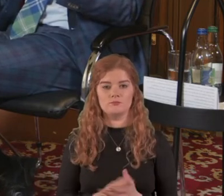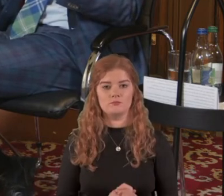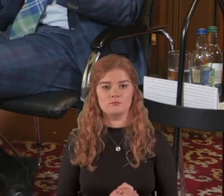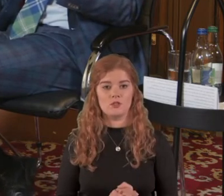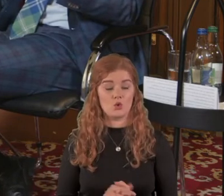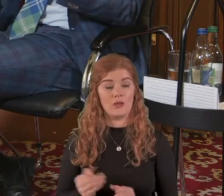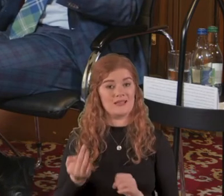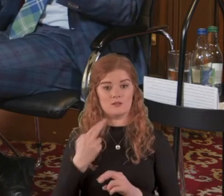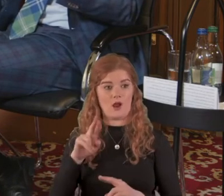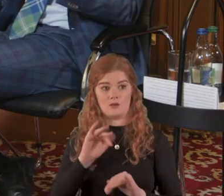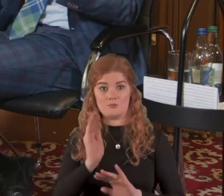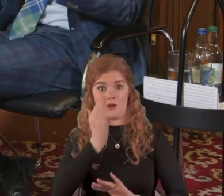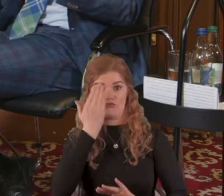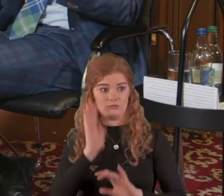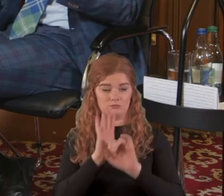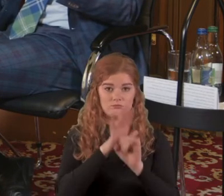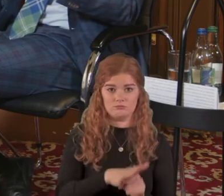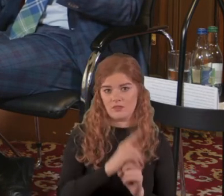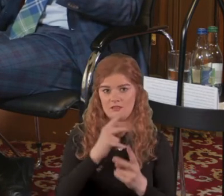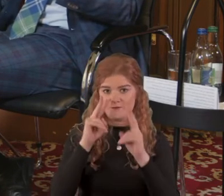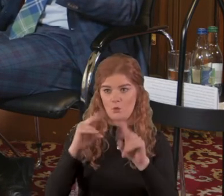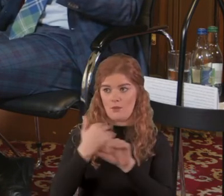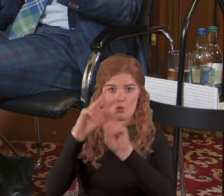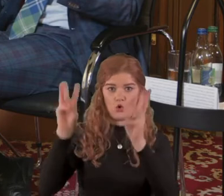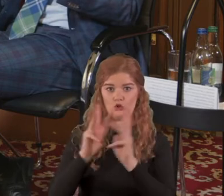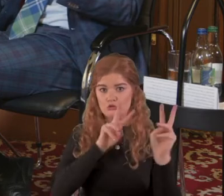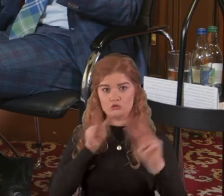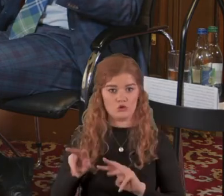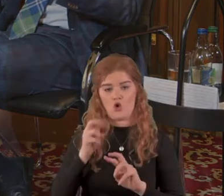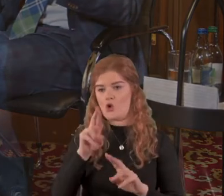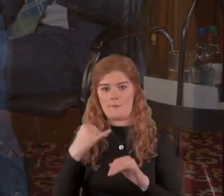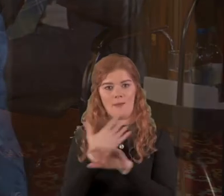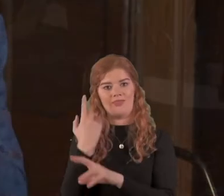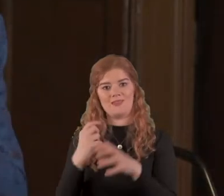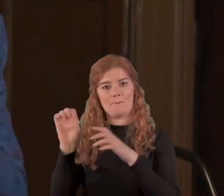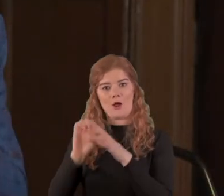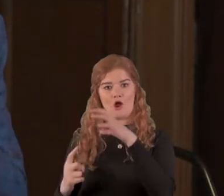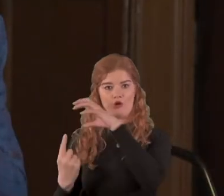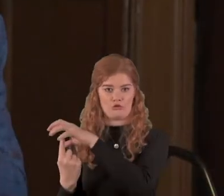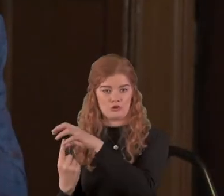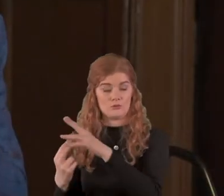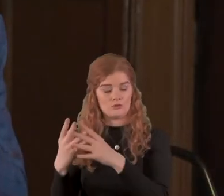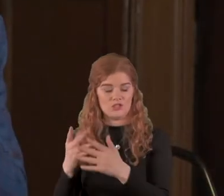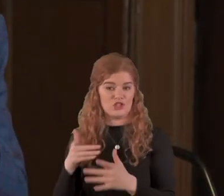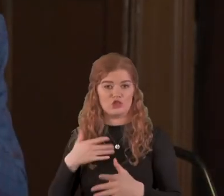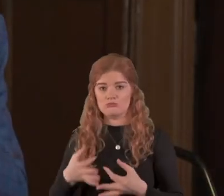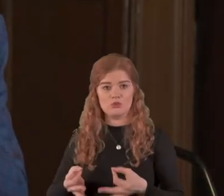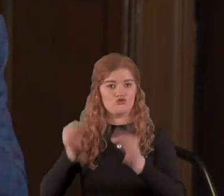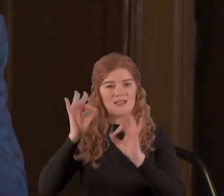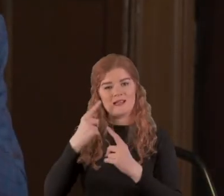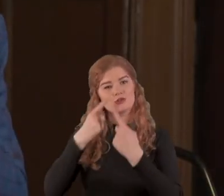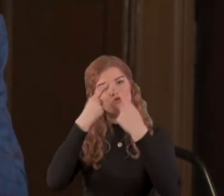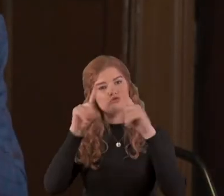a humiliation that this event is viewed by the world or by the empire. It is as a great and